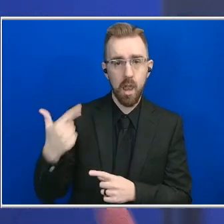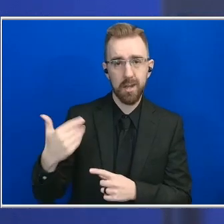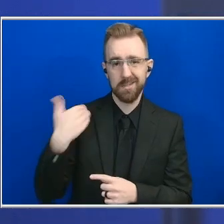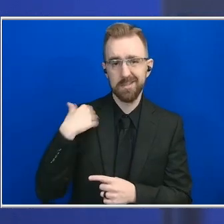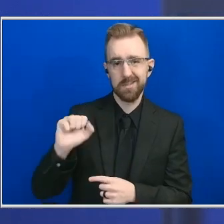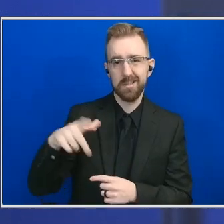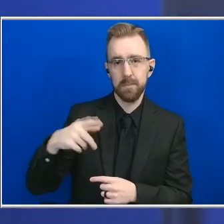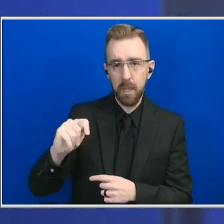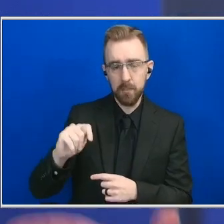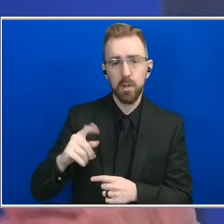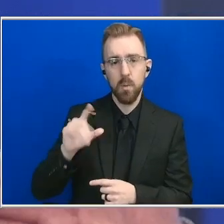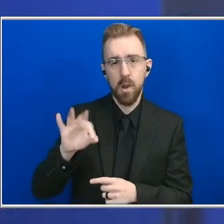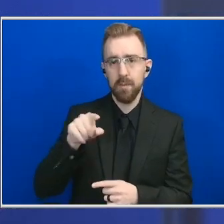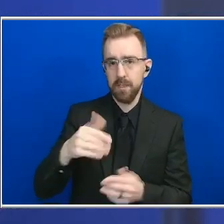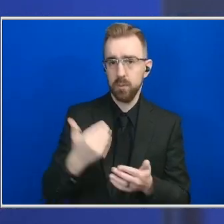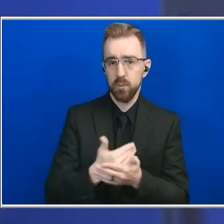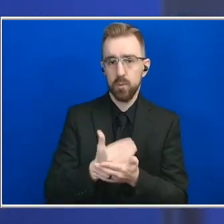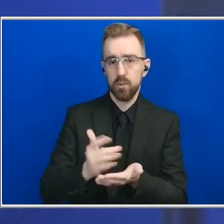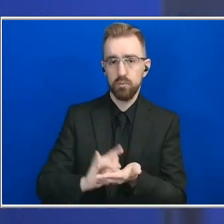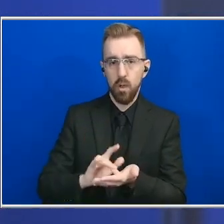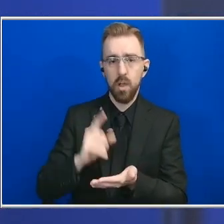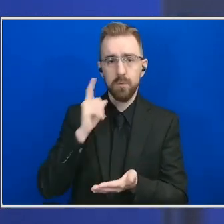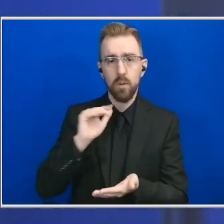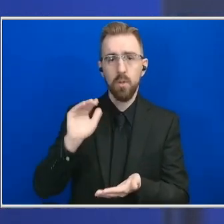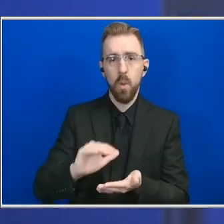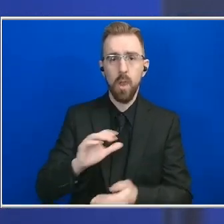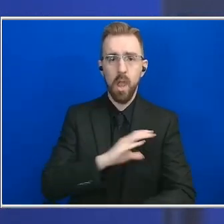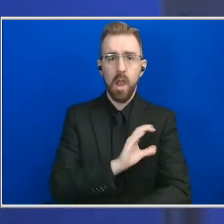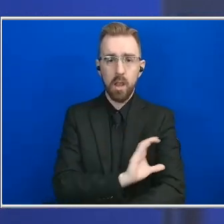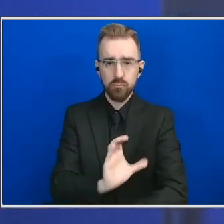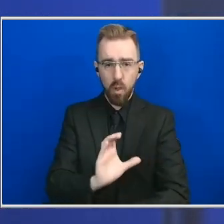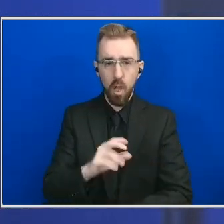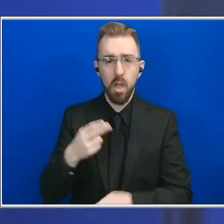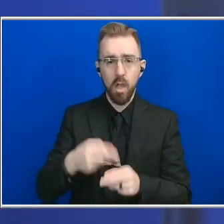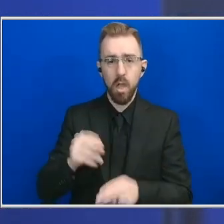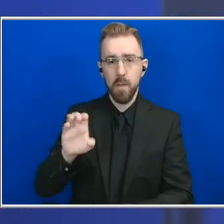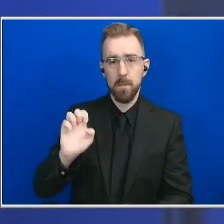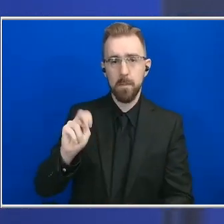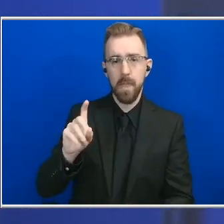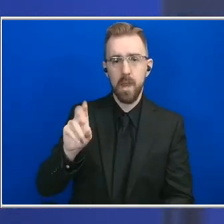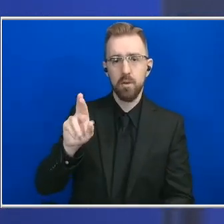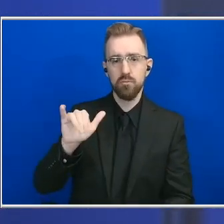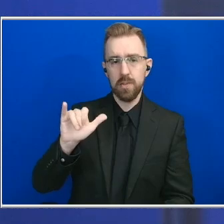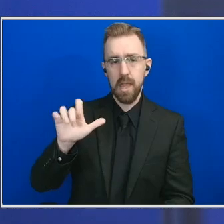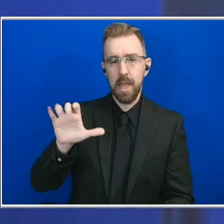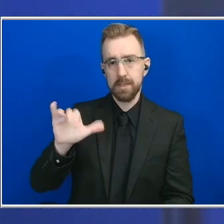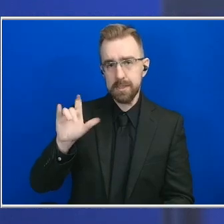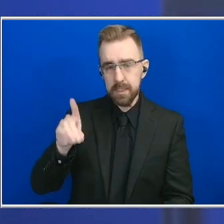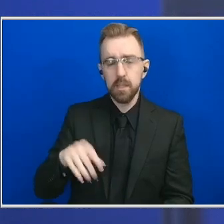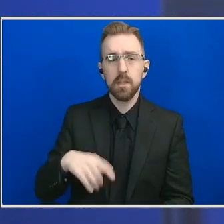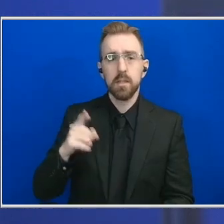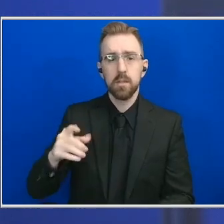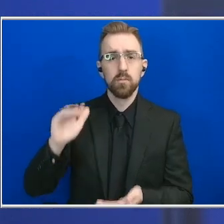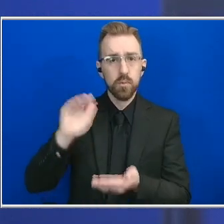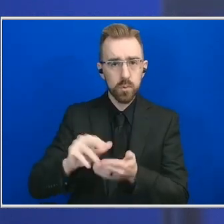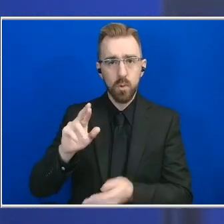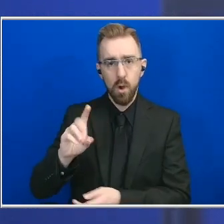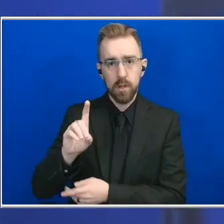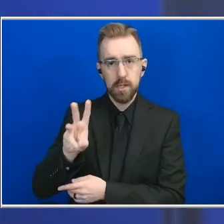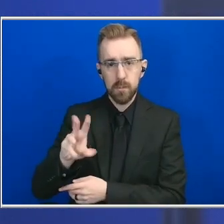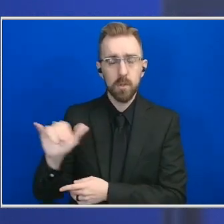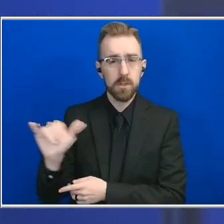new drugs for lowering cholesterol called bempedoic acid. We showed that it also reduced RDW, and RDW